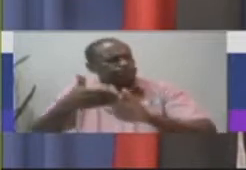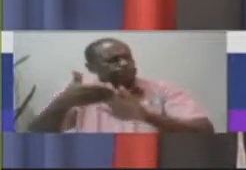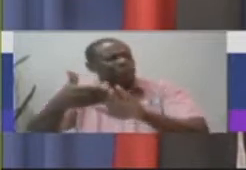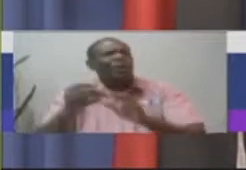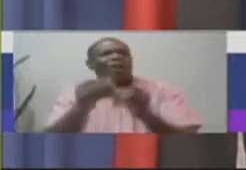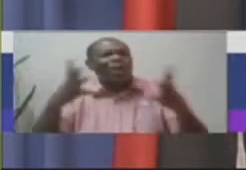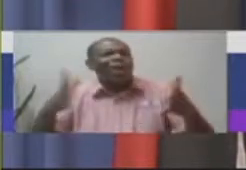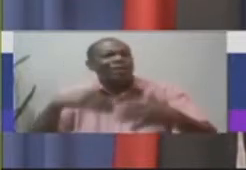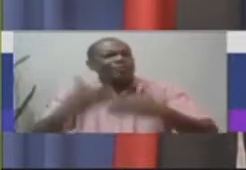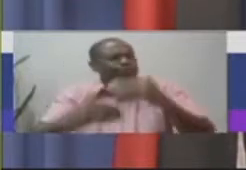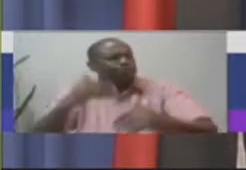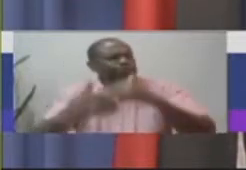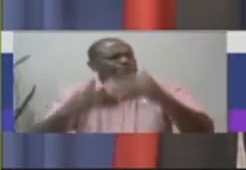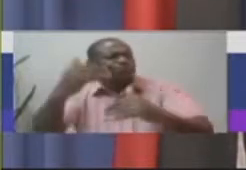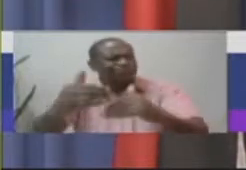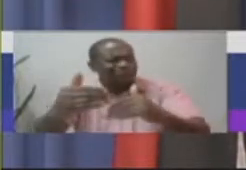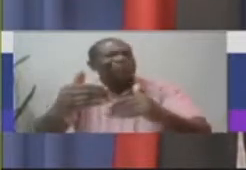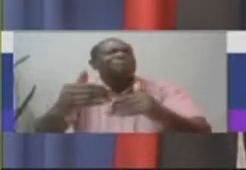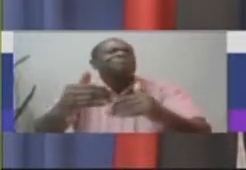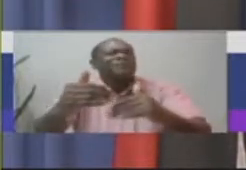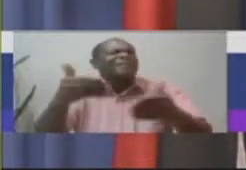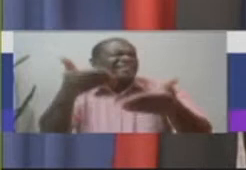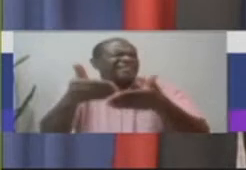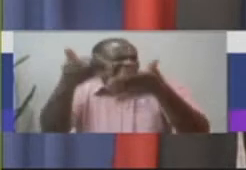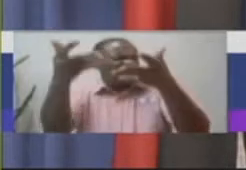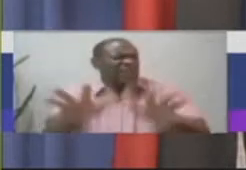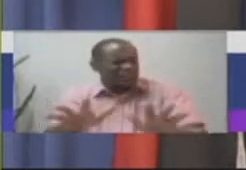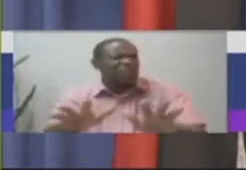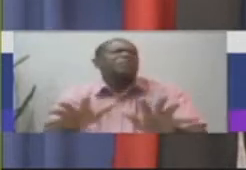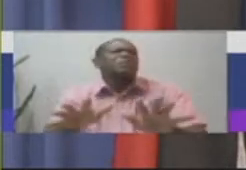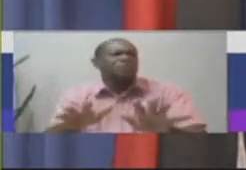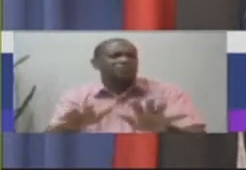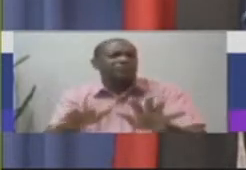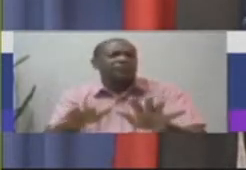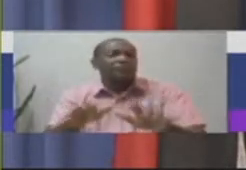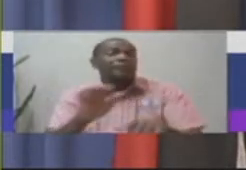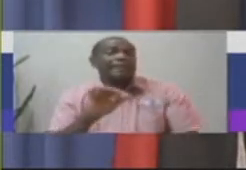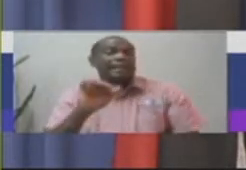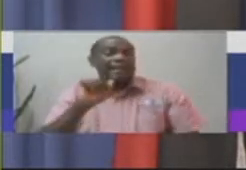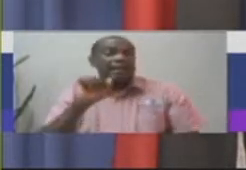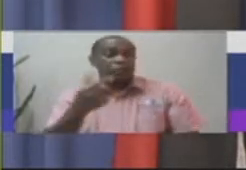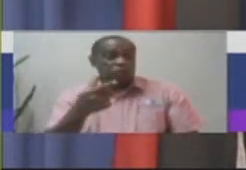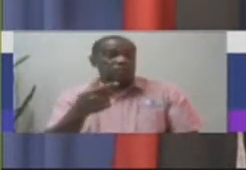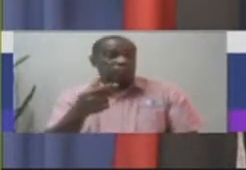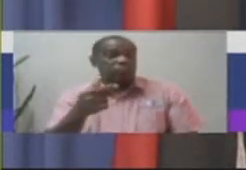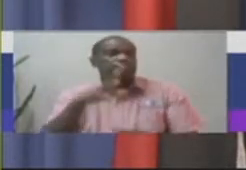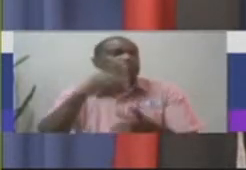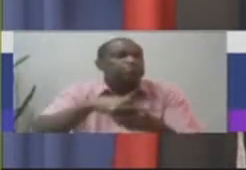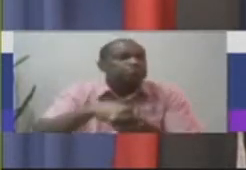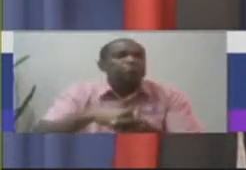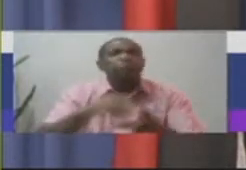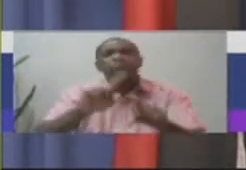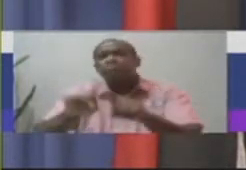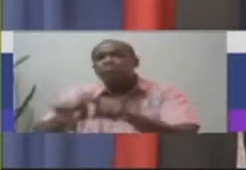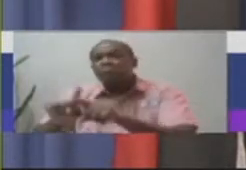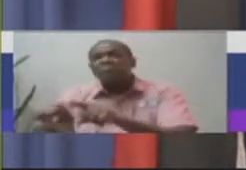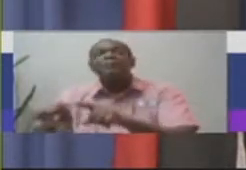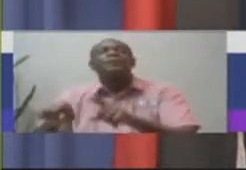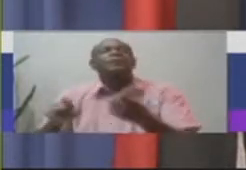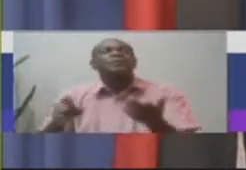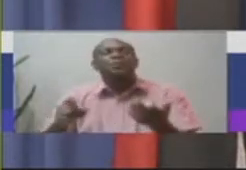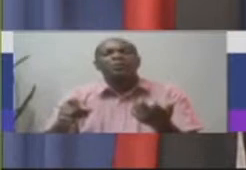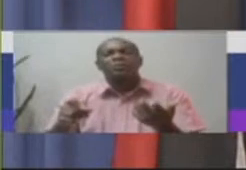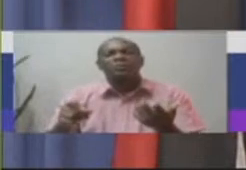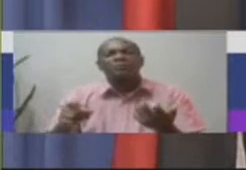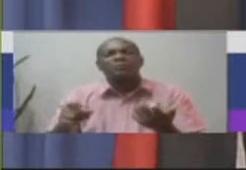our attorneys general of the regions have intervened as required and have made the commitments that are required for those movements.